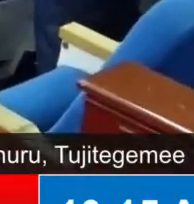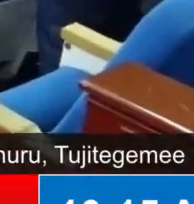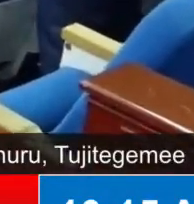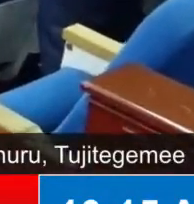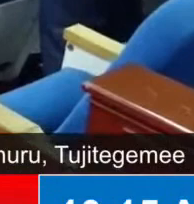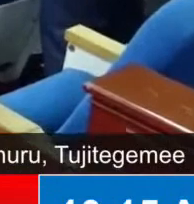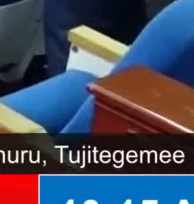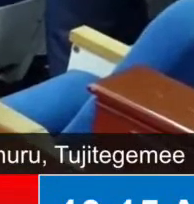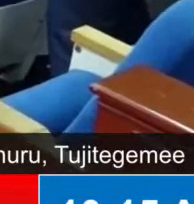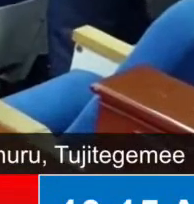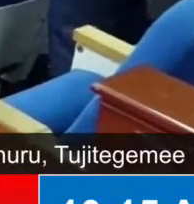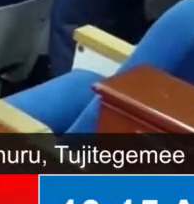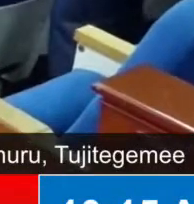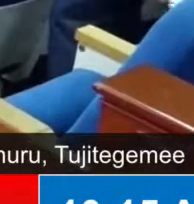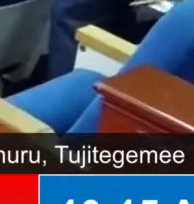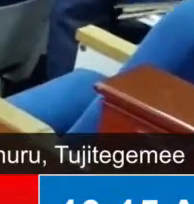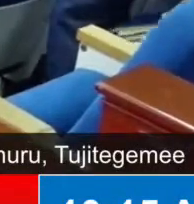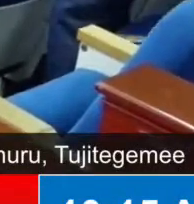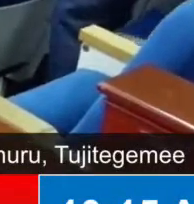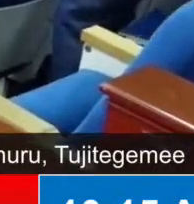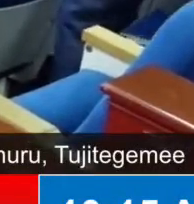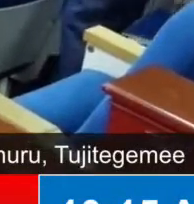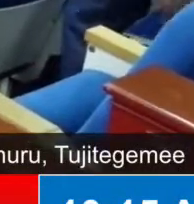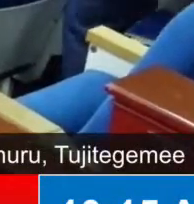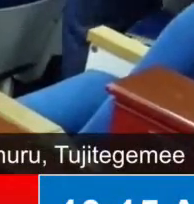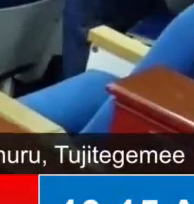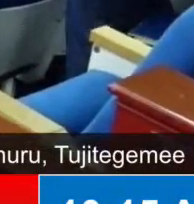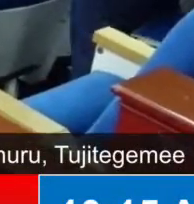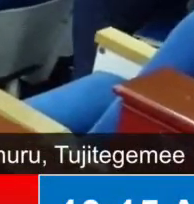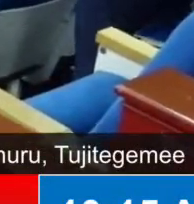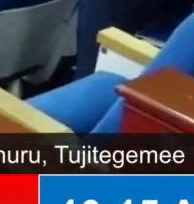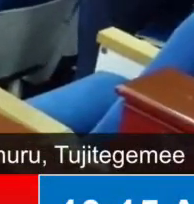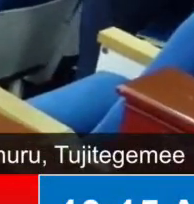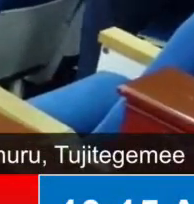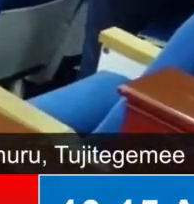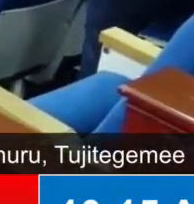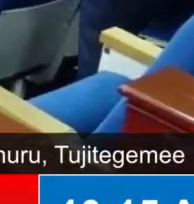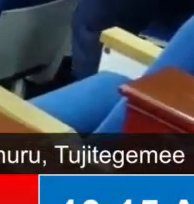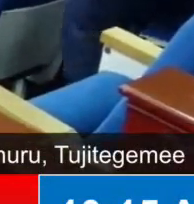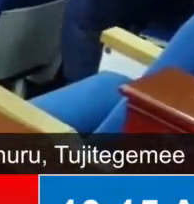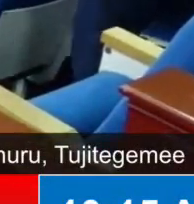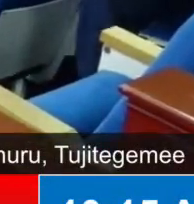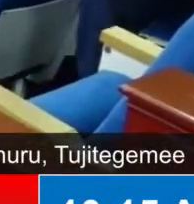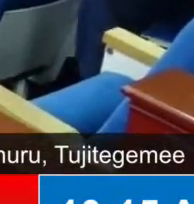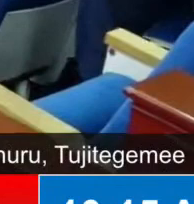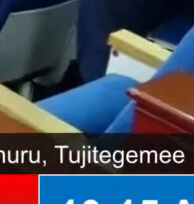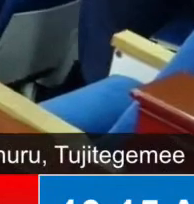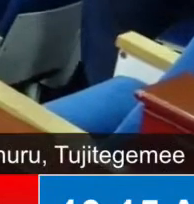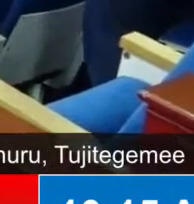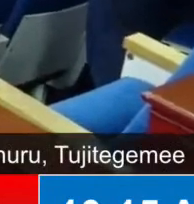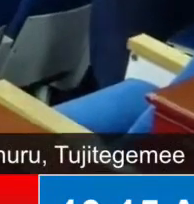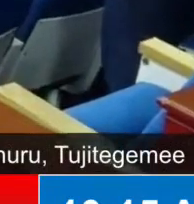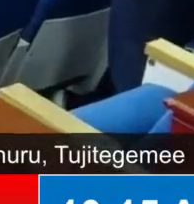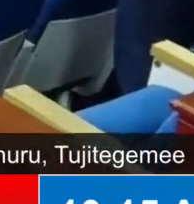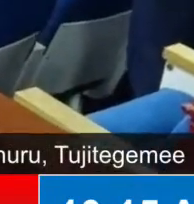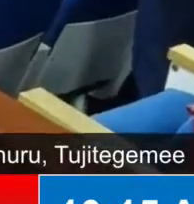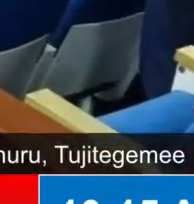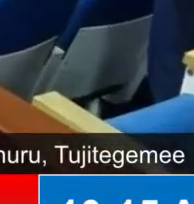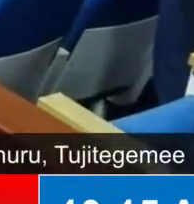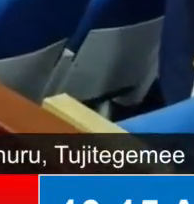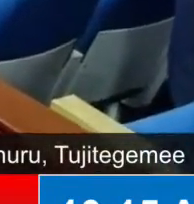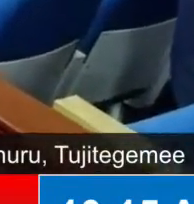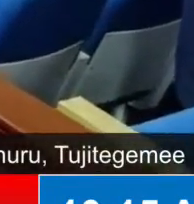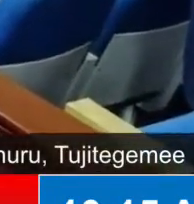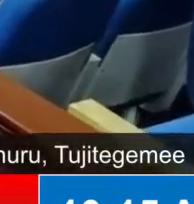East African Community anthem and a prayer, two prayers from Jen Nyokabi, who is the Chief